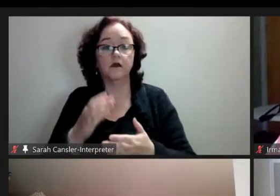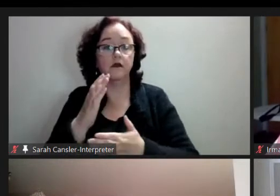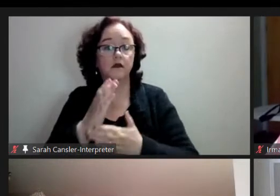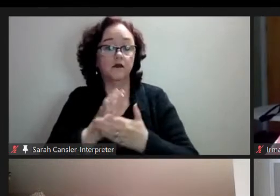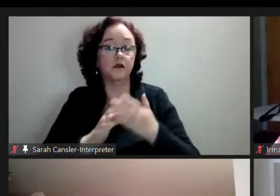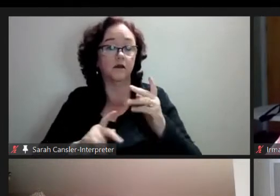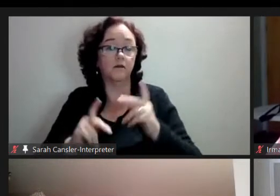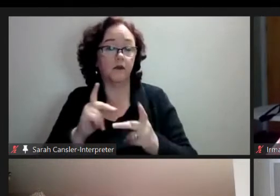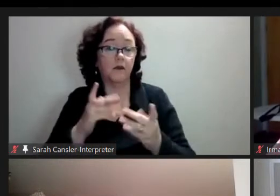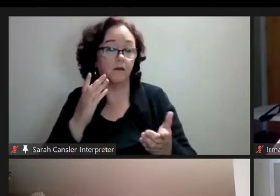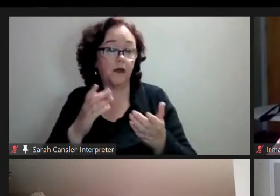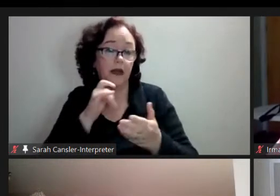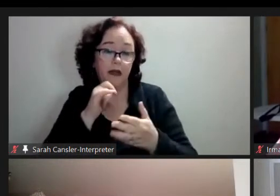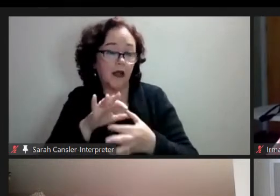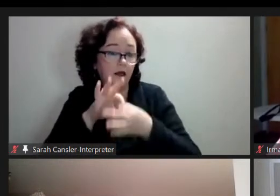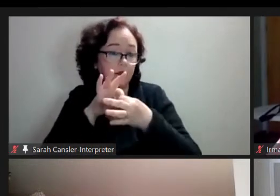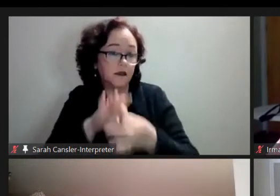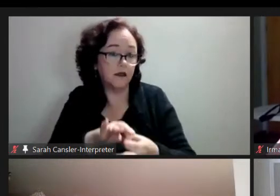committee. So,